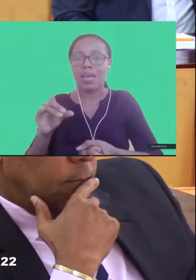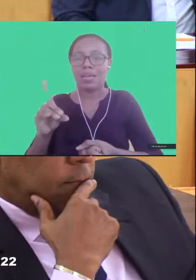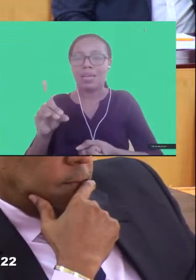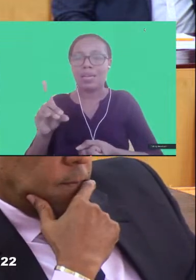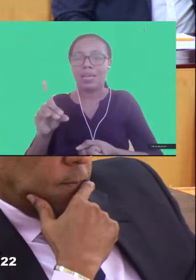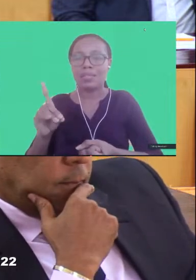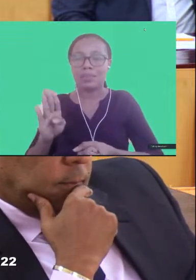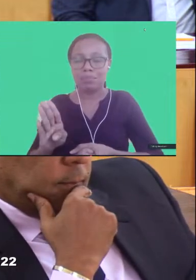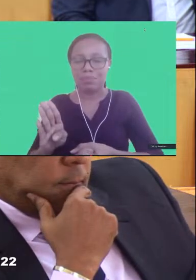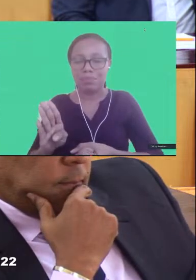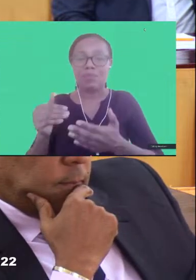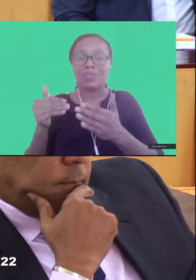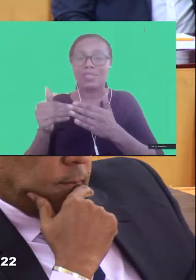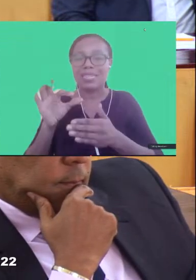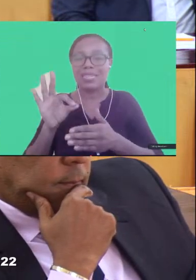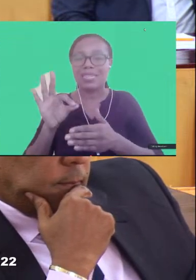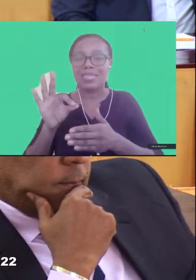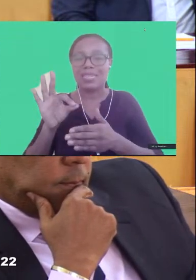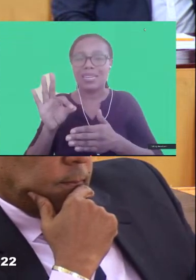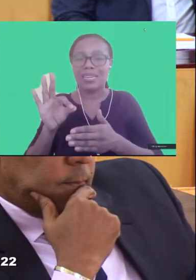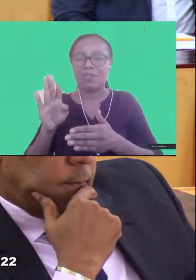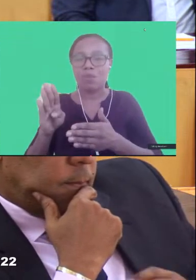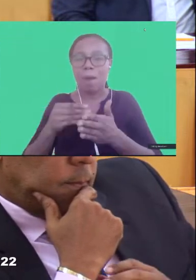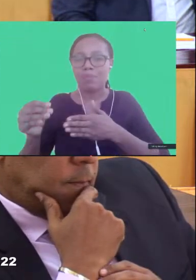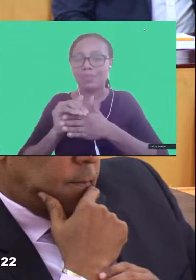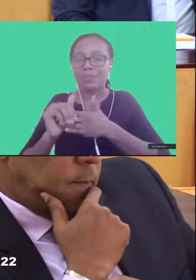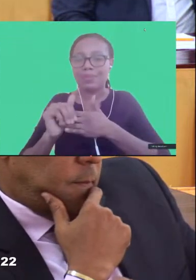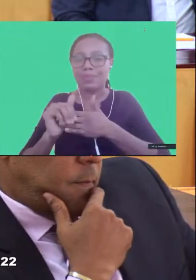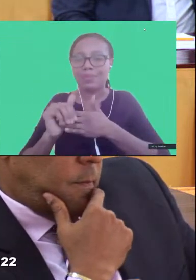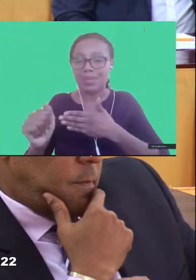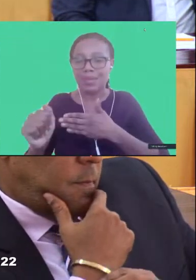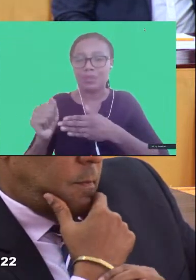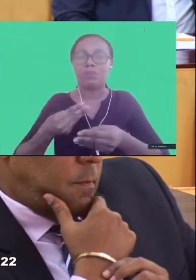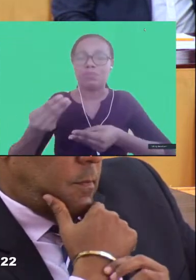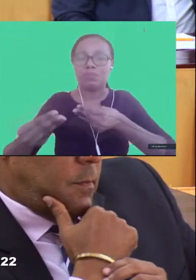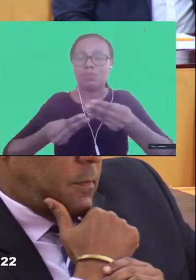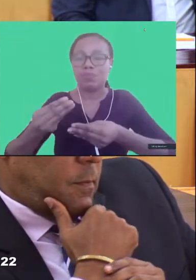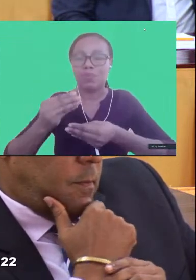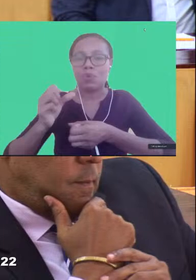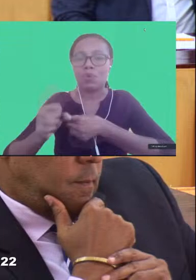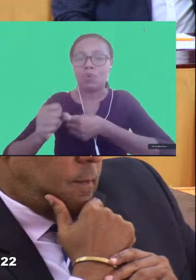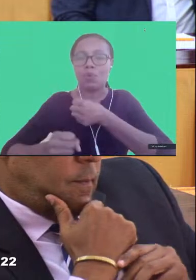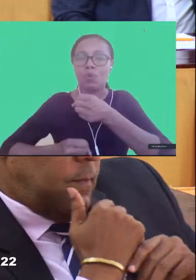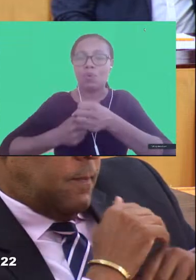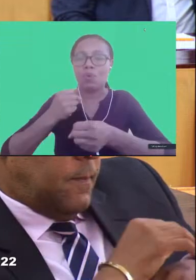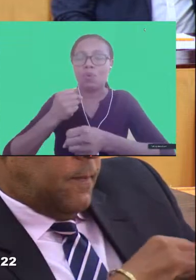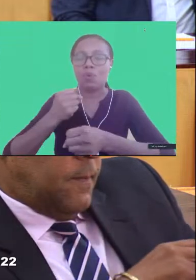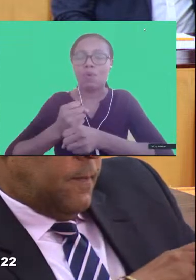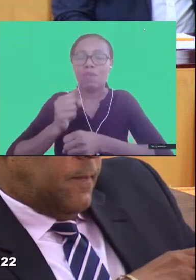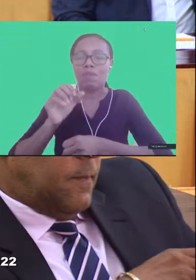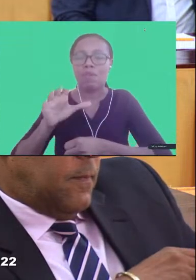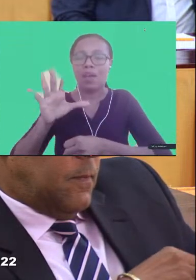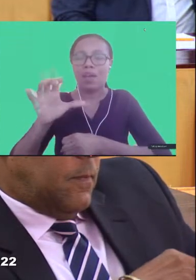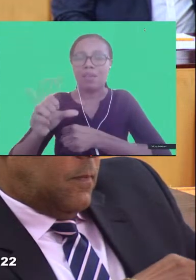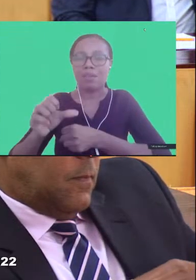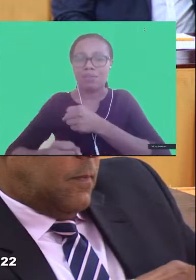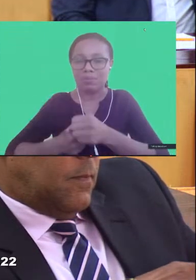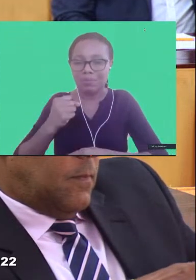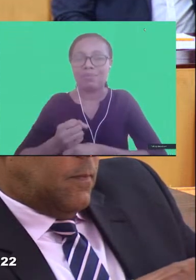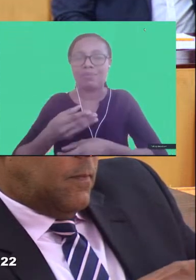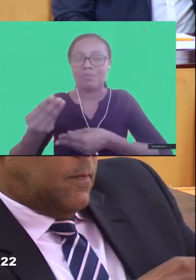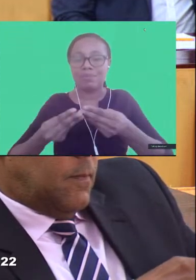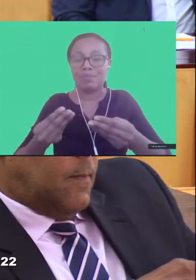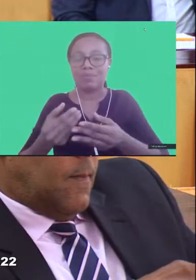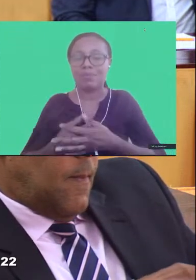to a large extent, the funds here are to help us to realize the objectives outlined in the National Energy Policy to